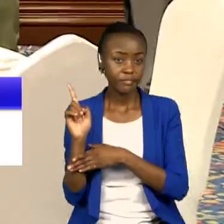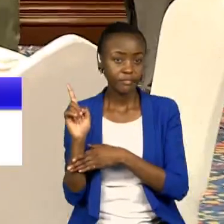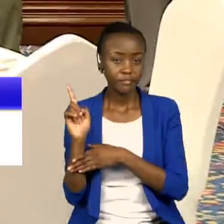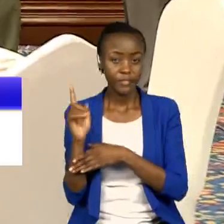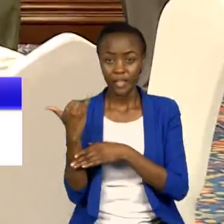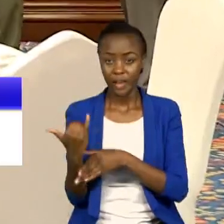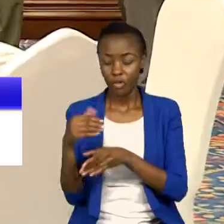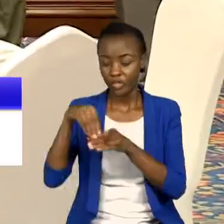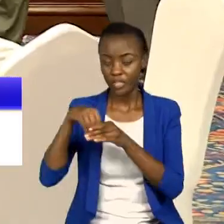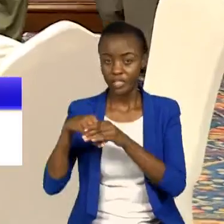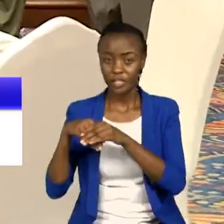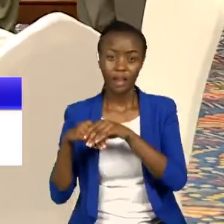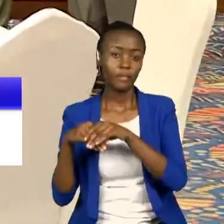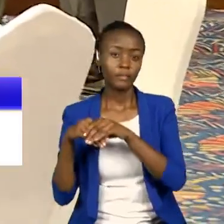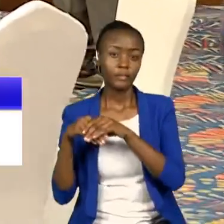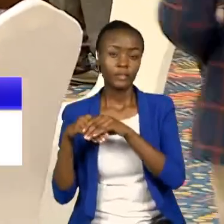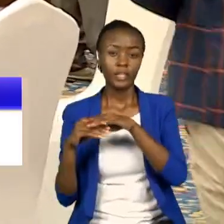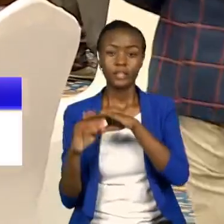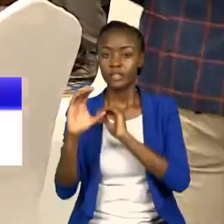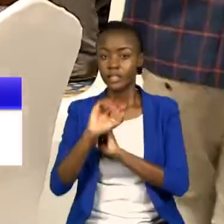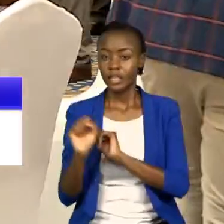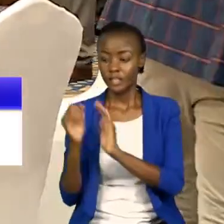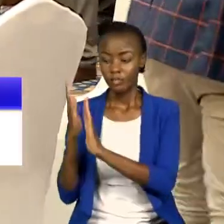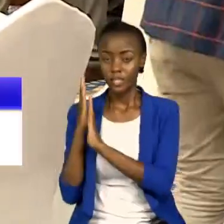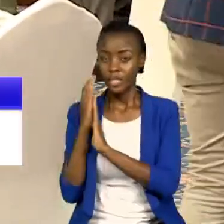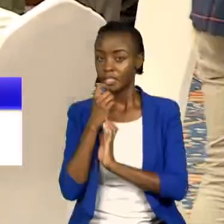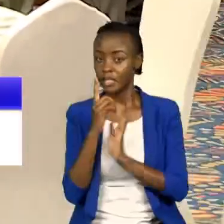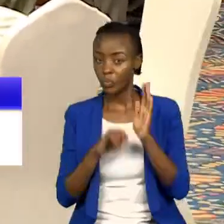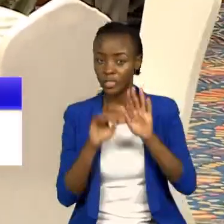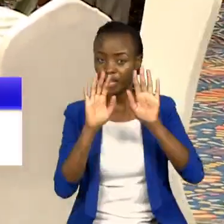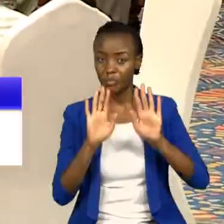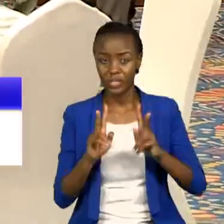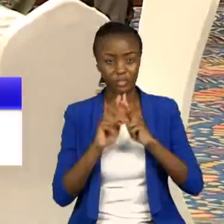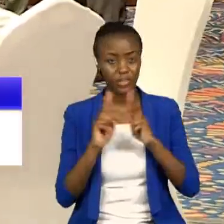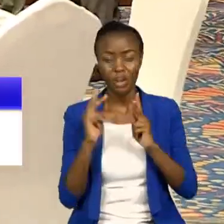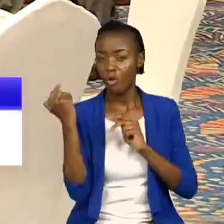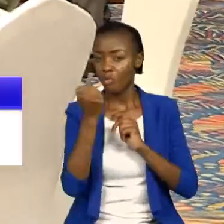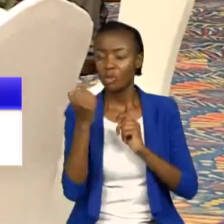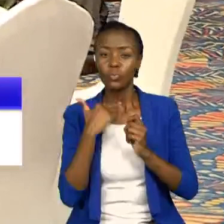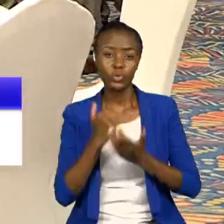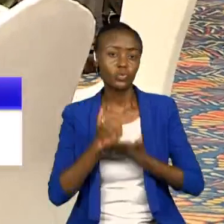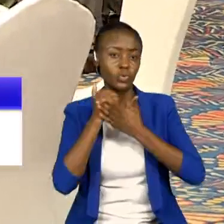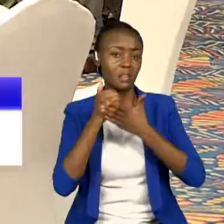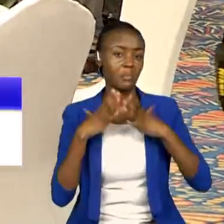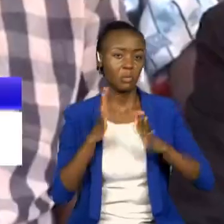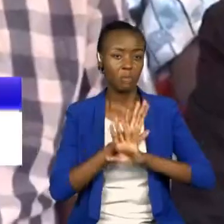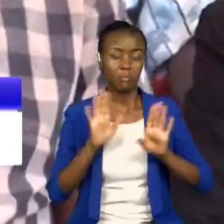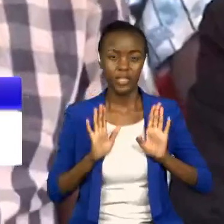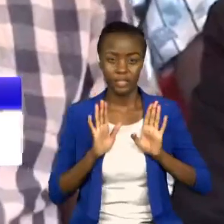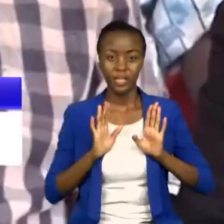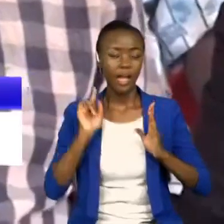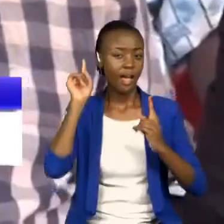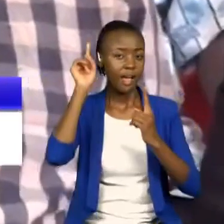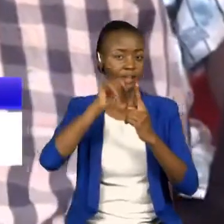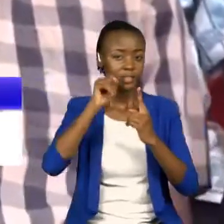the Interior Cabinet Secretary Dr. Fred Matiang'i said that it is all for the good and the health of citizens, and it won't stop until the fight